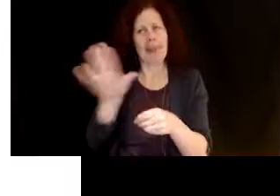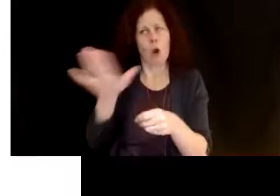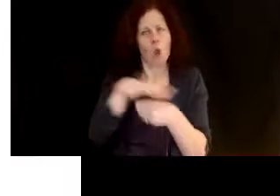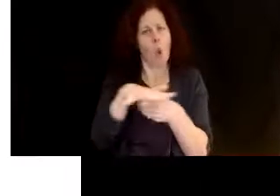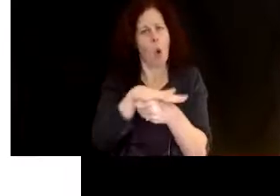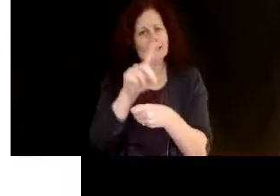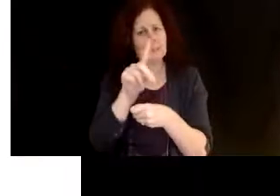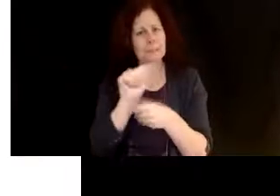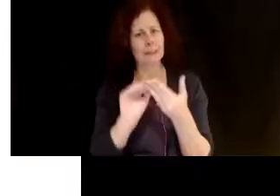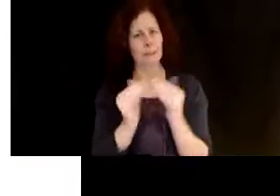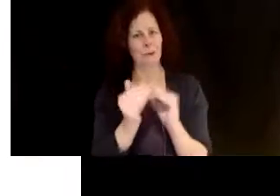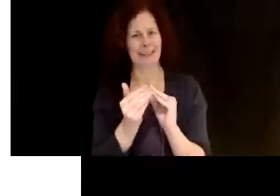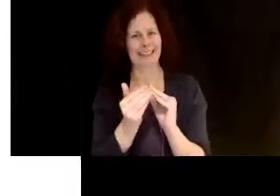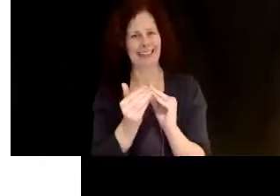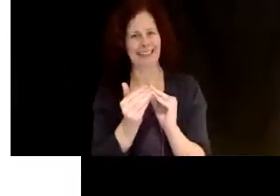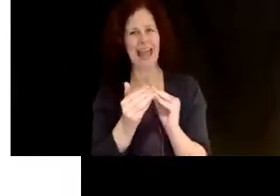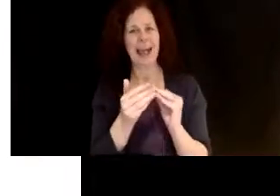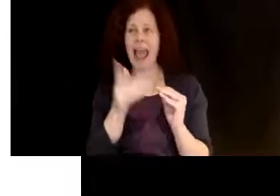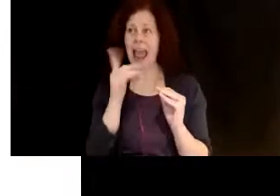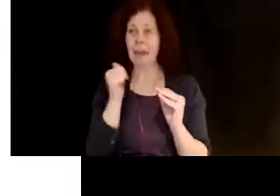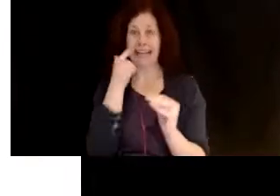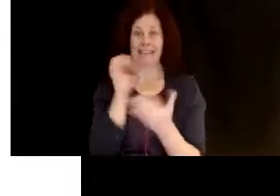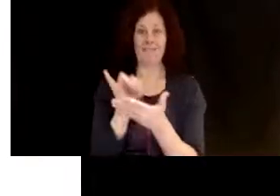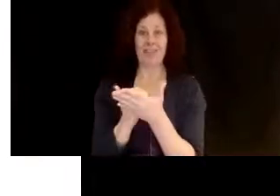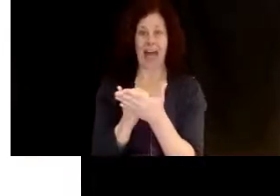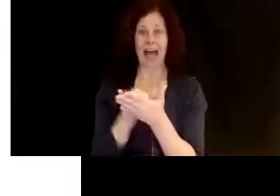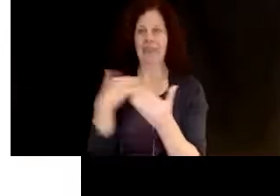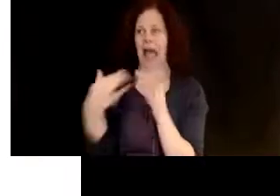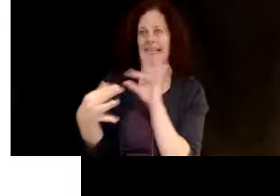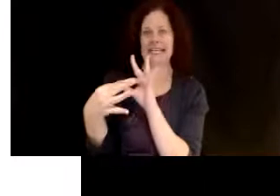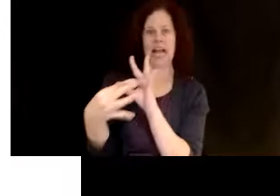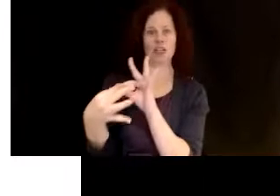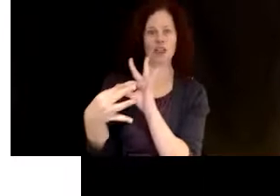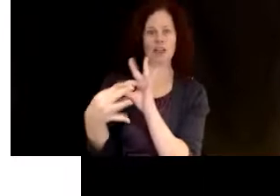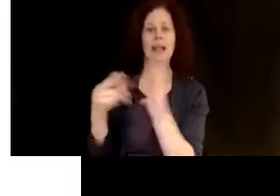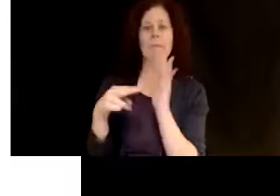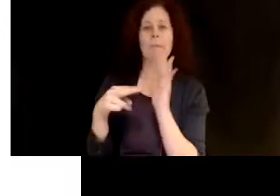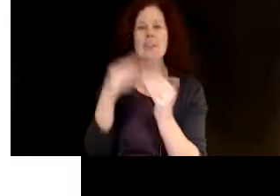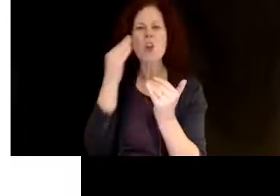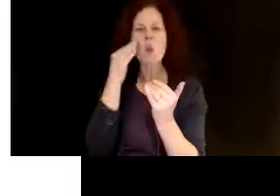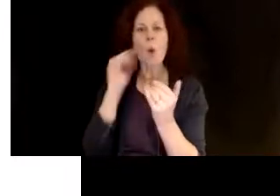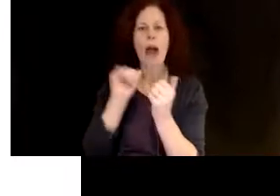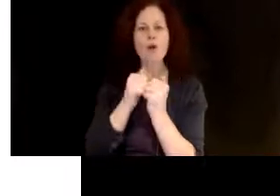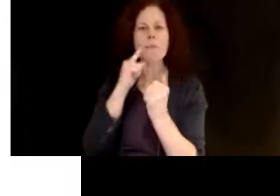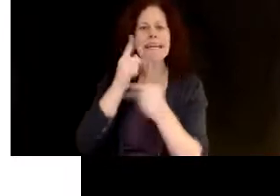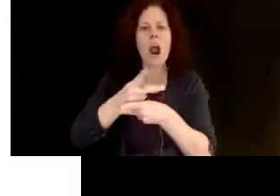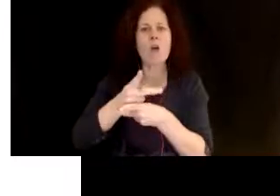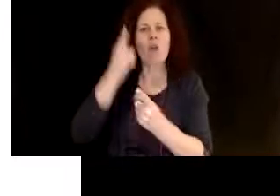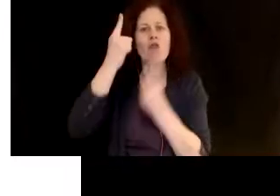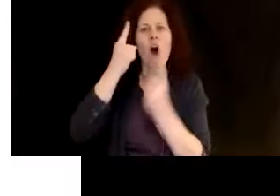supported in their work to create a successful plan and successful engagement with the disability community. Next